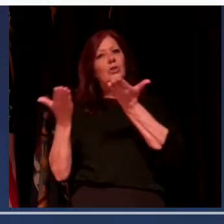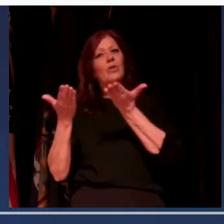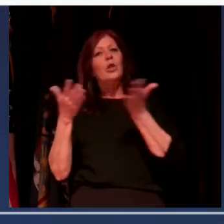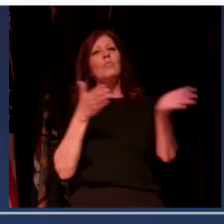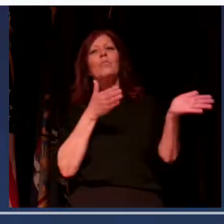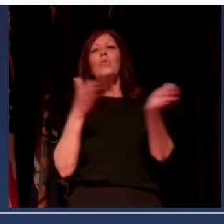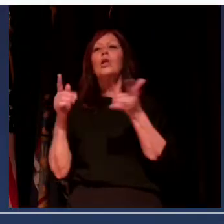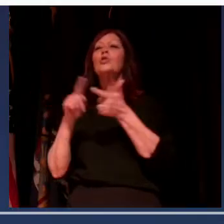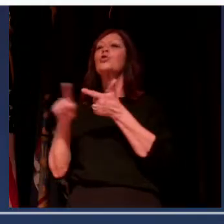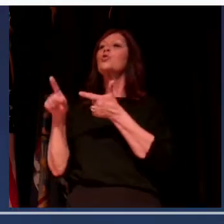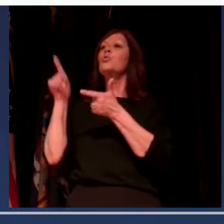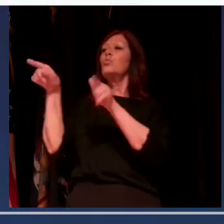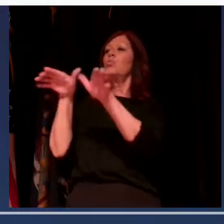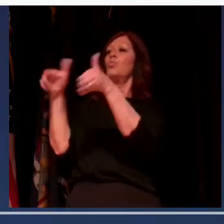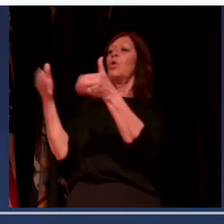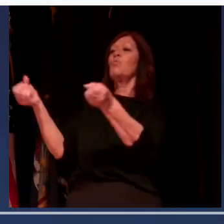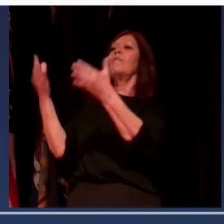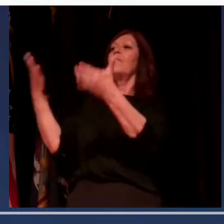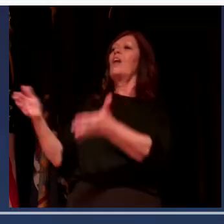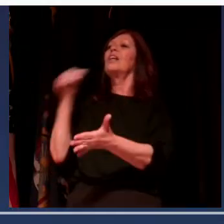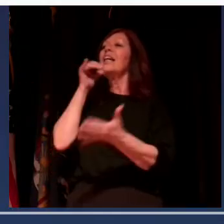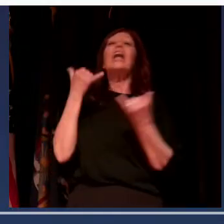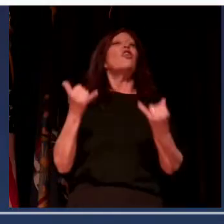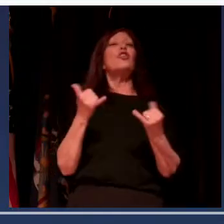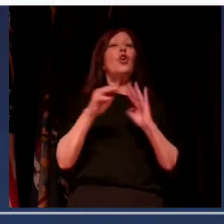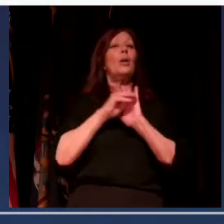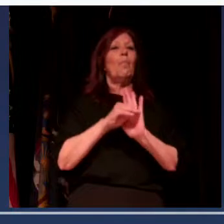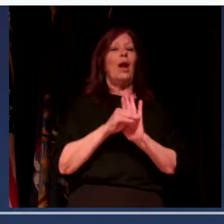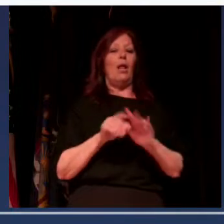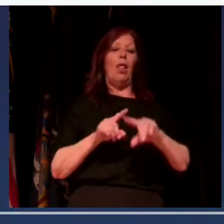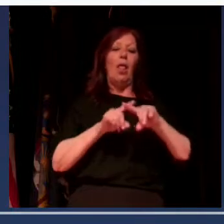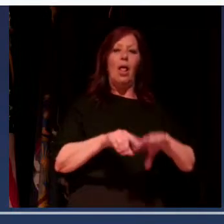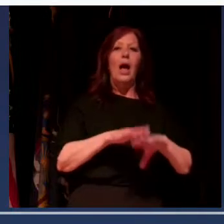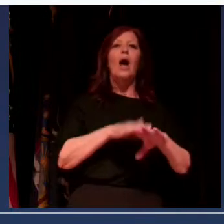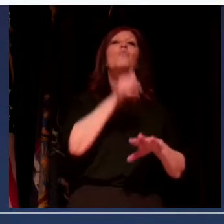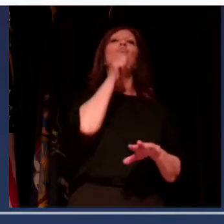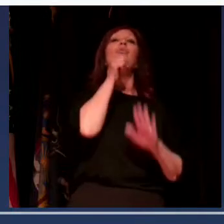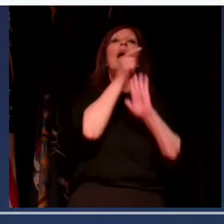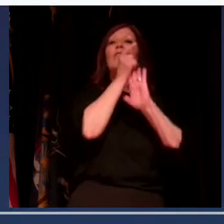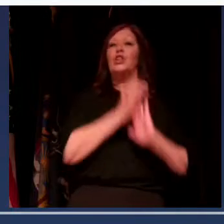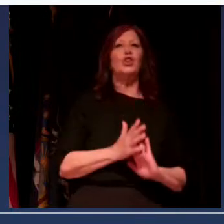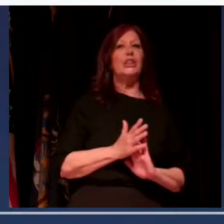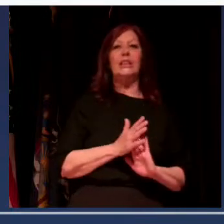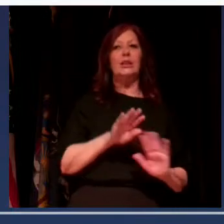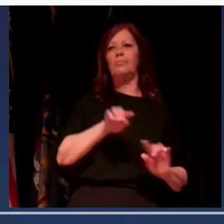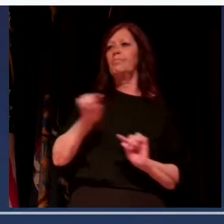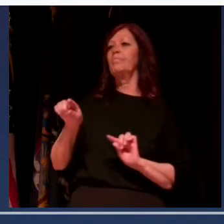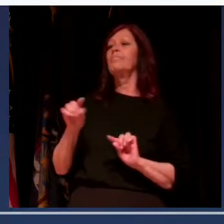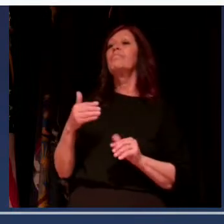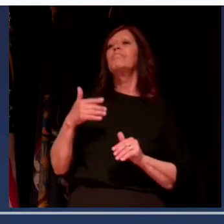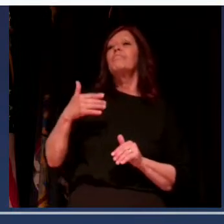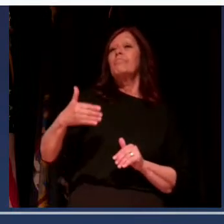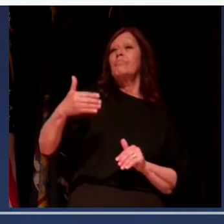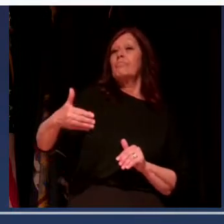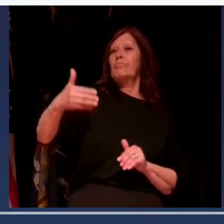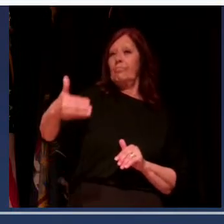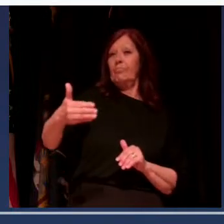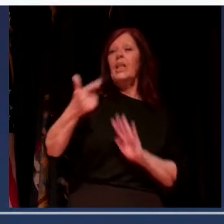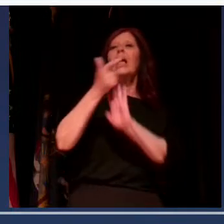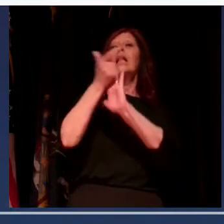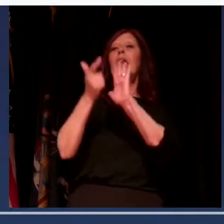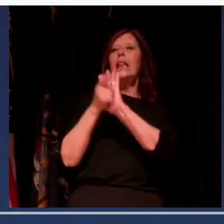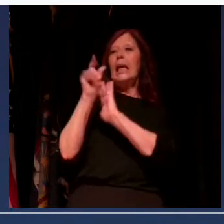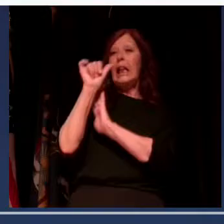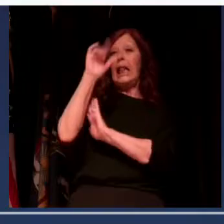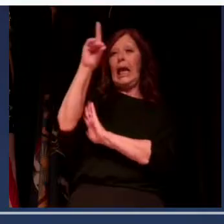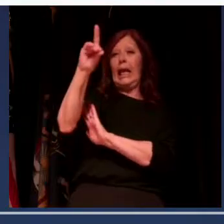institutional provider and away from our current model that relies on private attorneys. Over the next few years, the Legal Aid Bureau